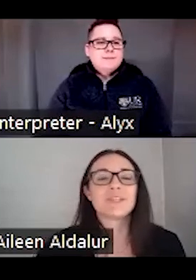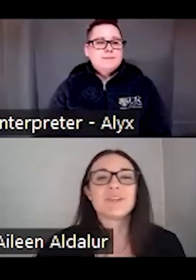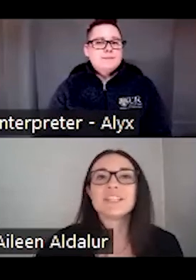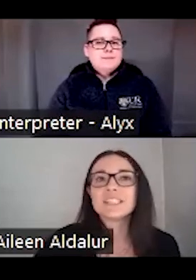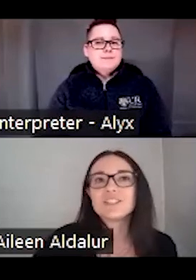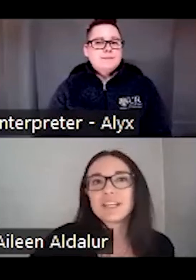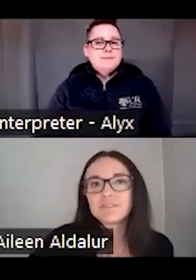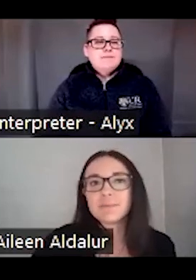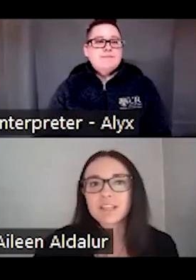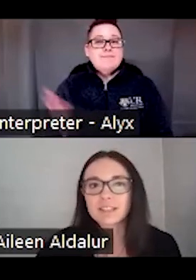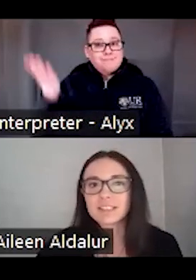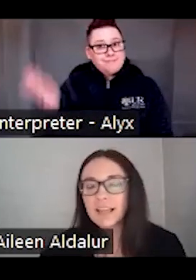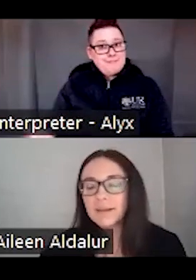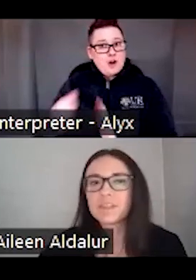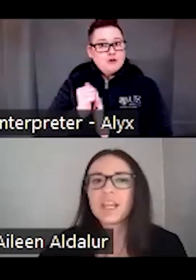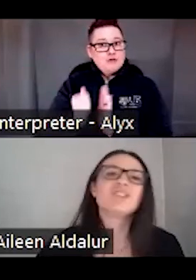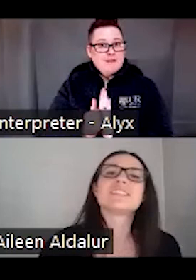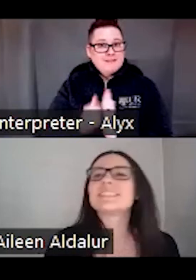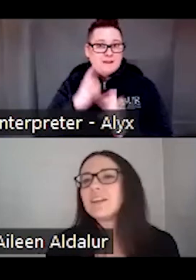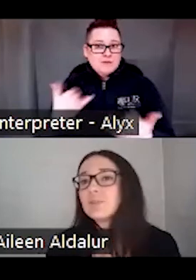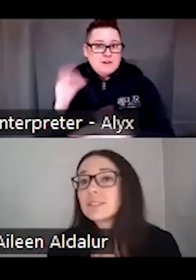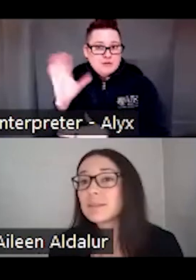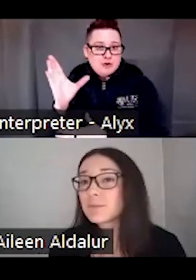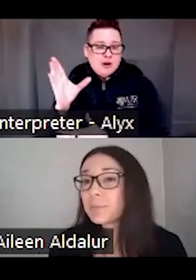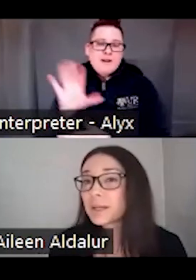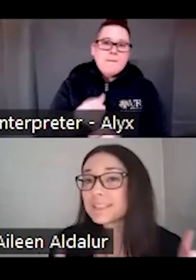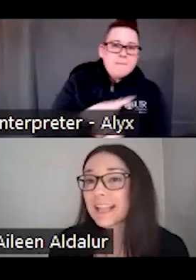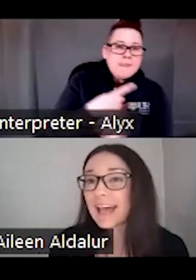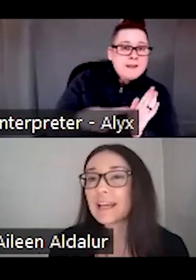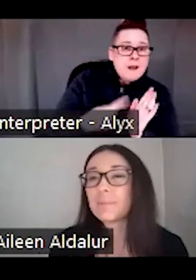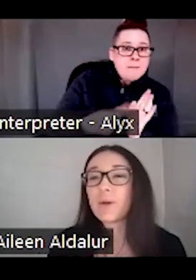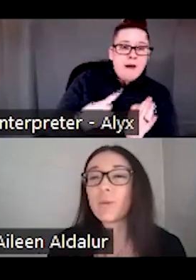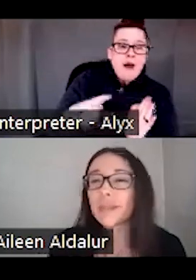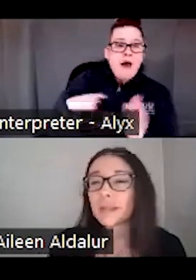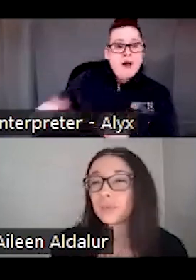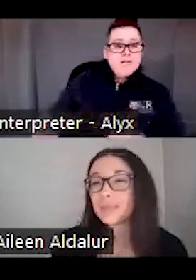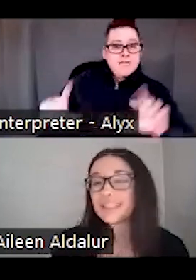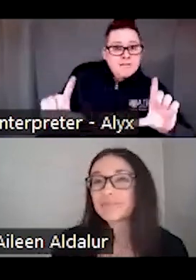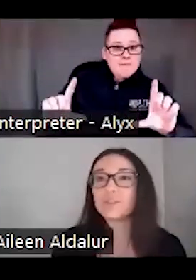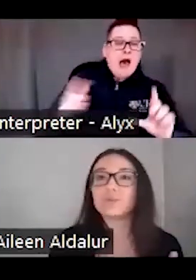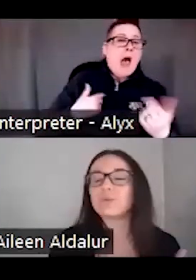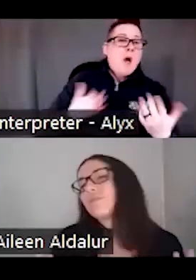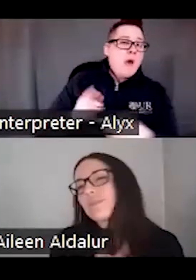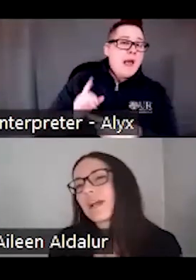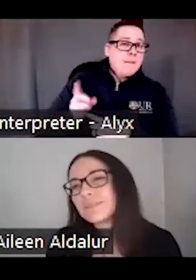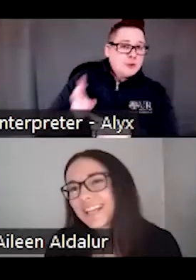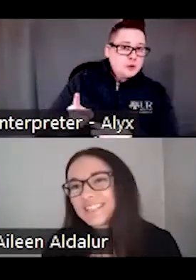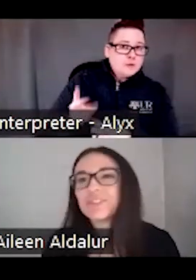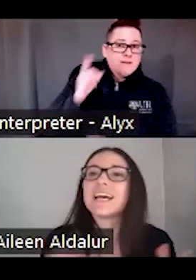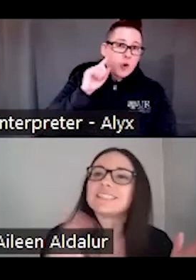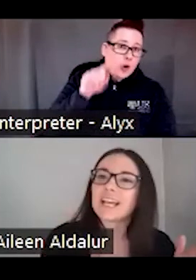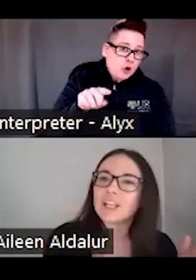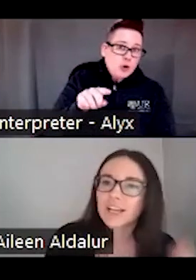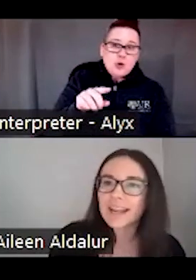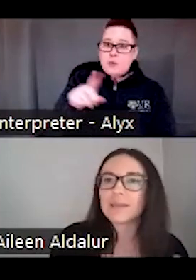Okay, so here's the agenda for my talk today. Just a side note, sometimes when I put up a slide, I might wait a couple minutes for you or a couple seconds